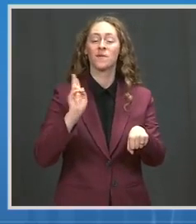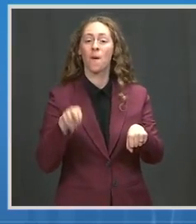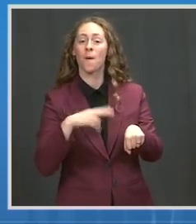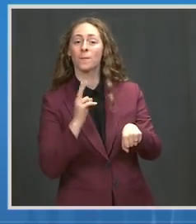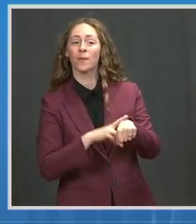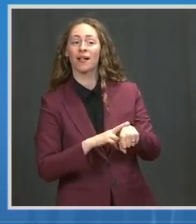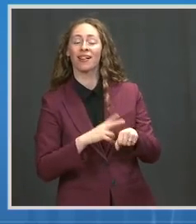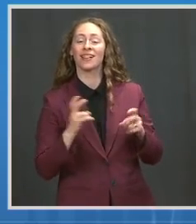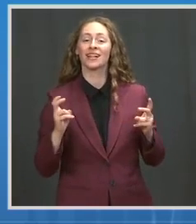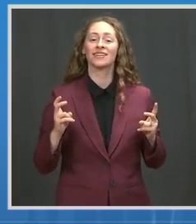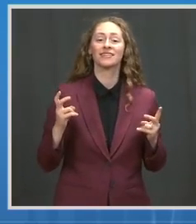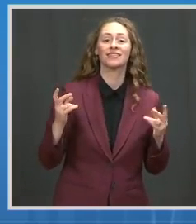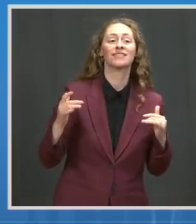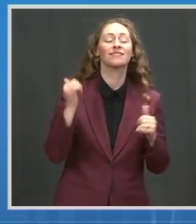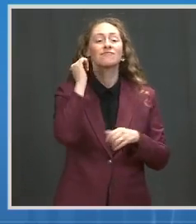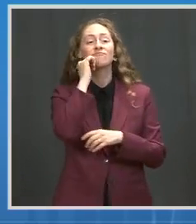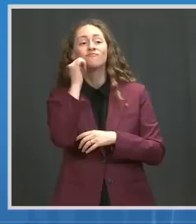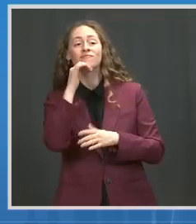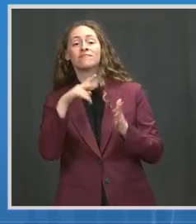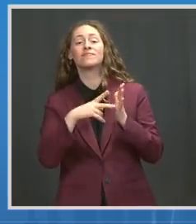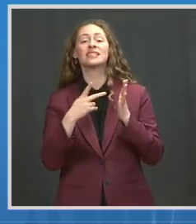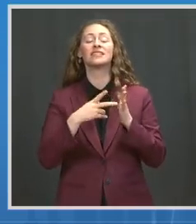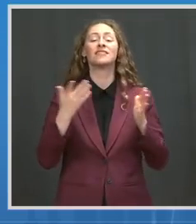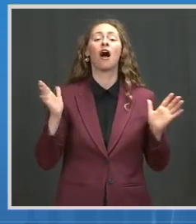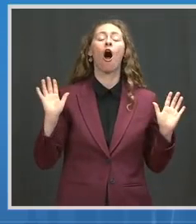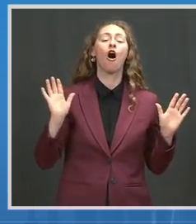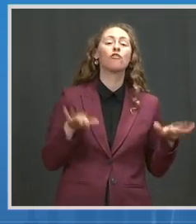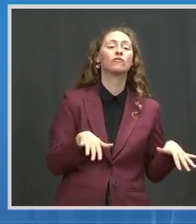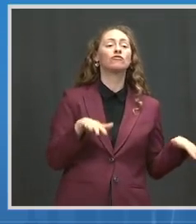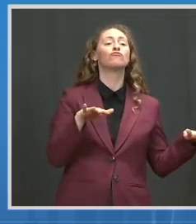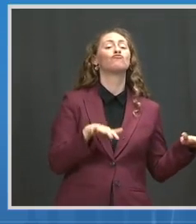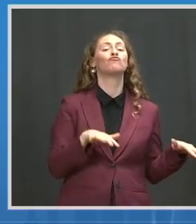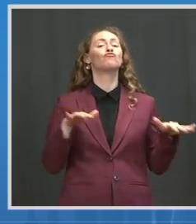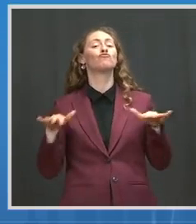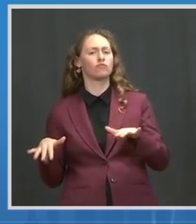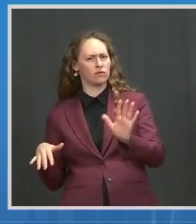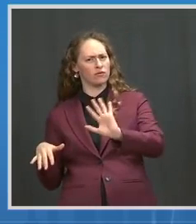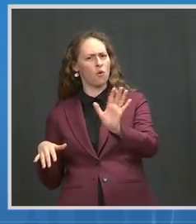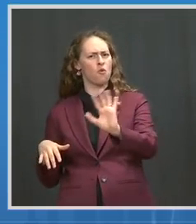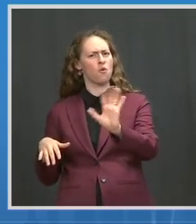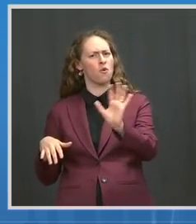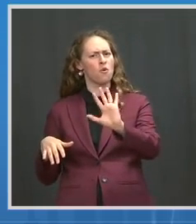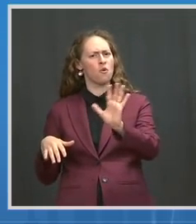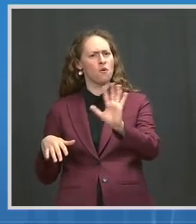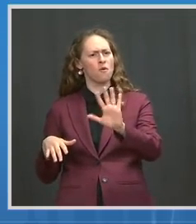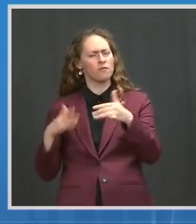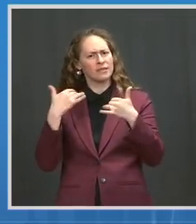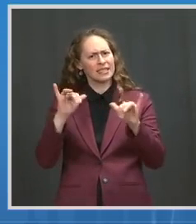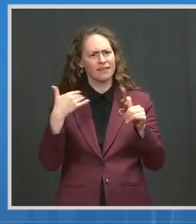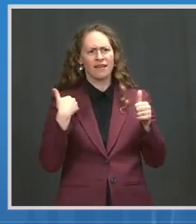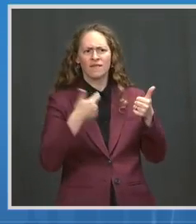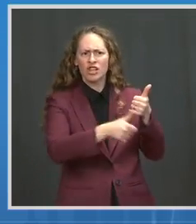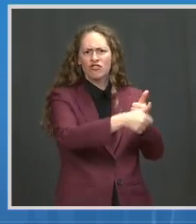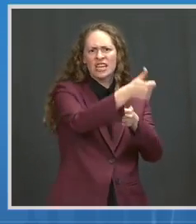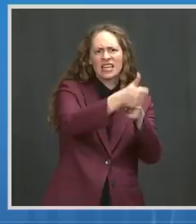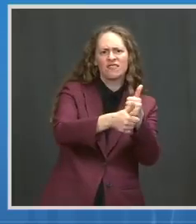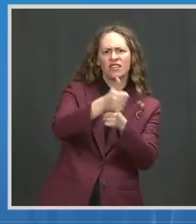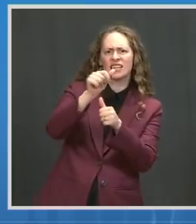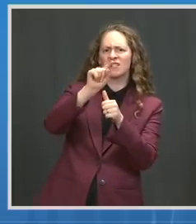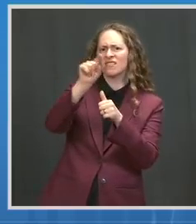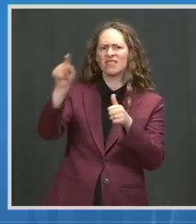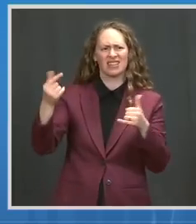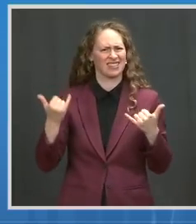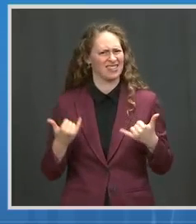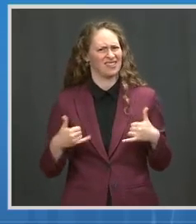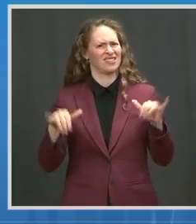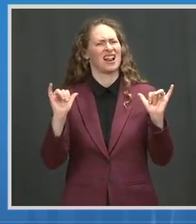Threats remain. We must push harder so more Americans can return to normal life and the peace of